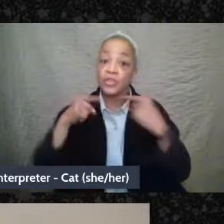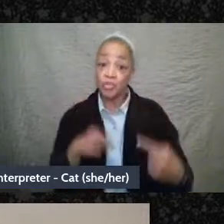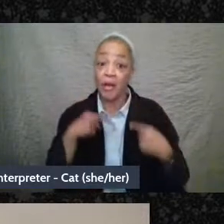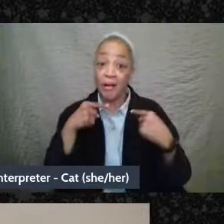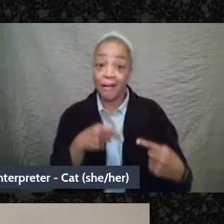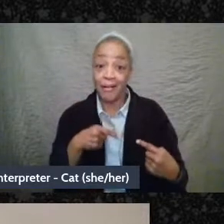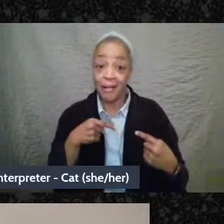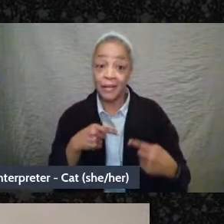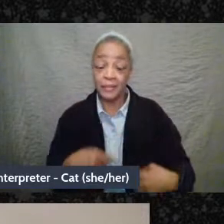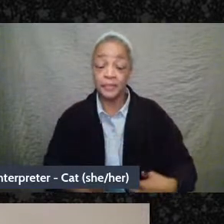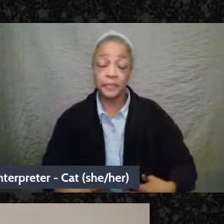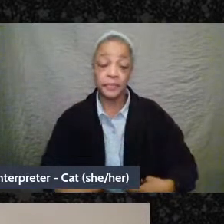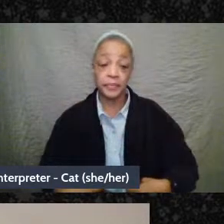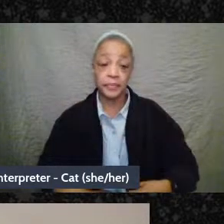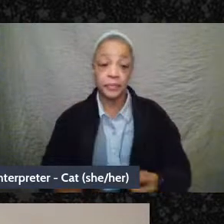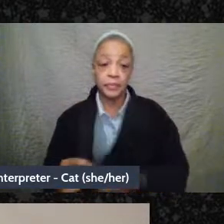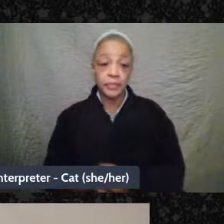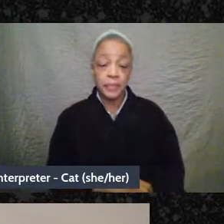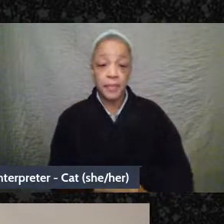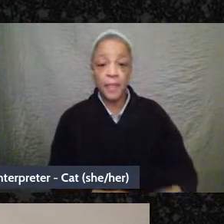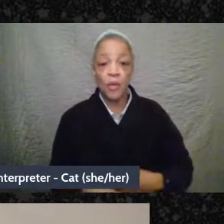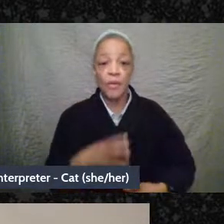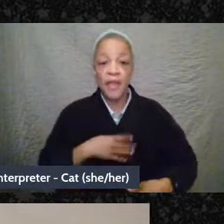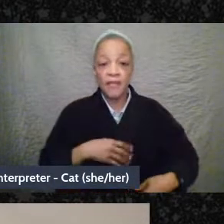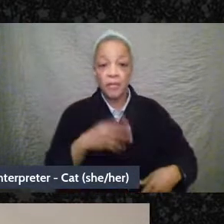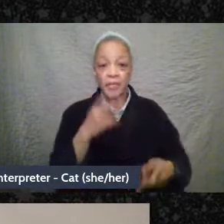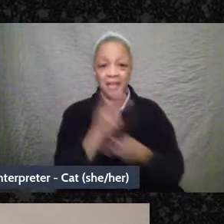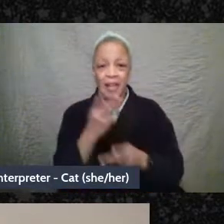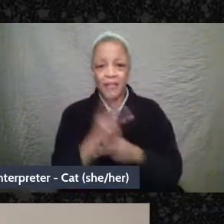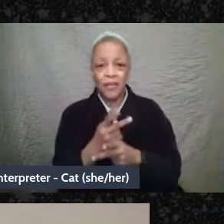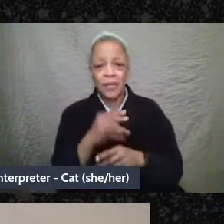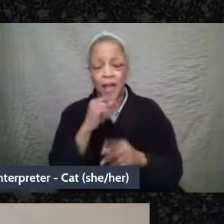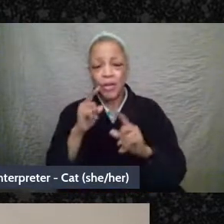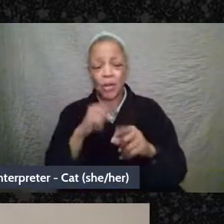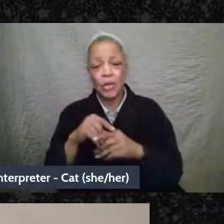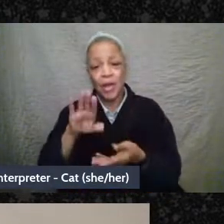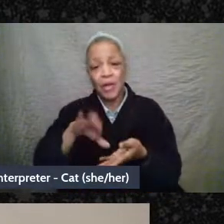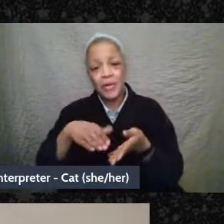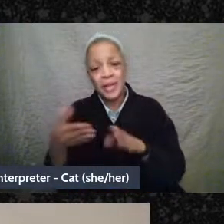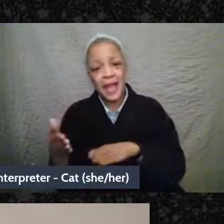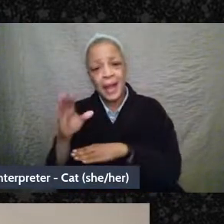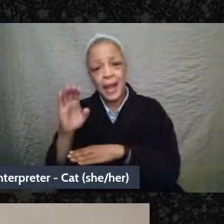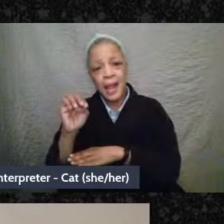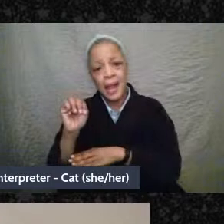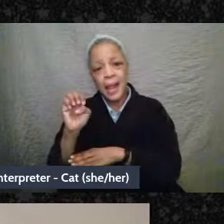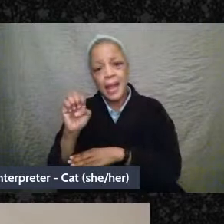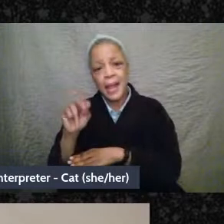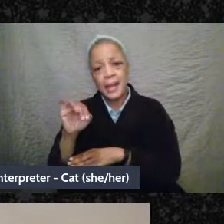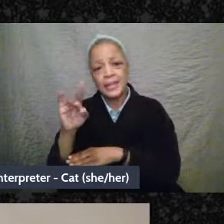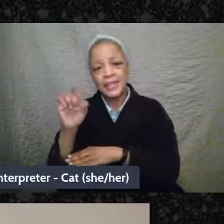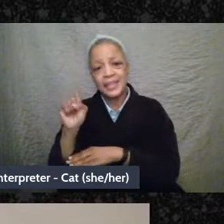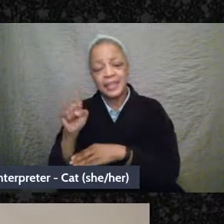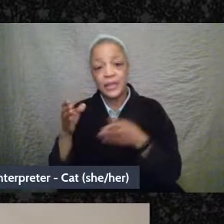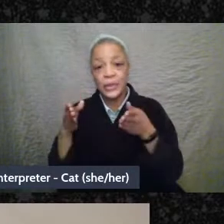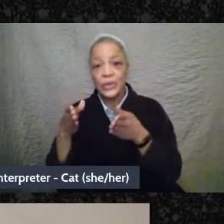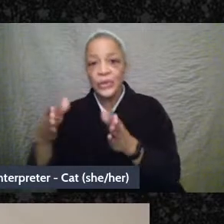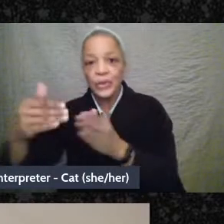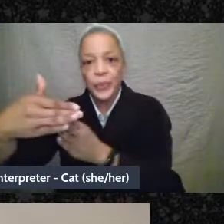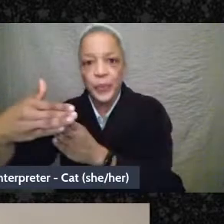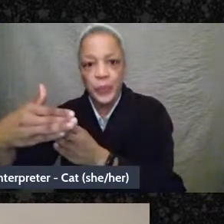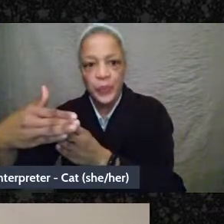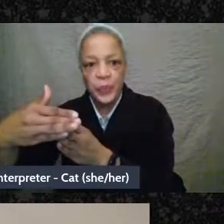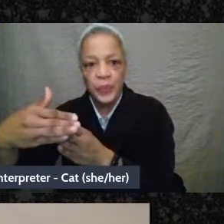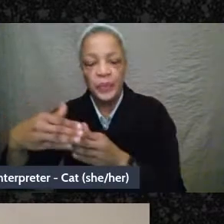name that. Also to be careful not to go down dead ends. And I think that campaigns that legitimize institutions that we're